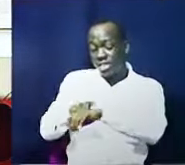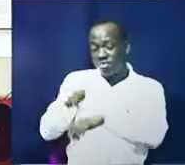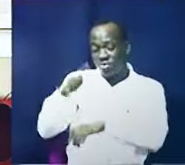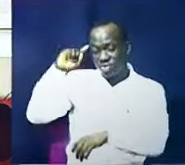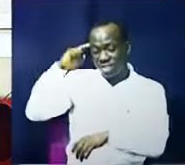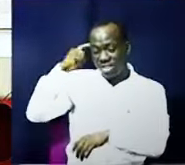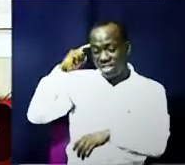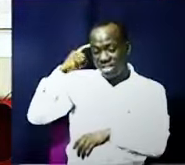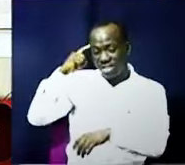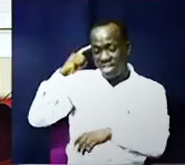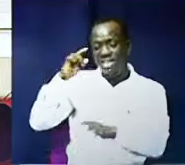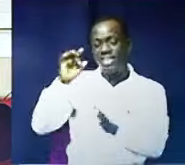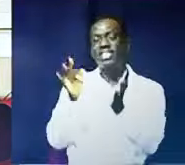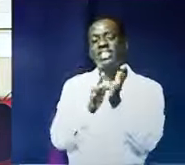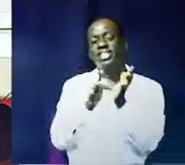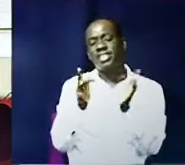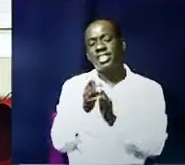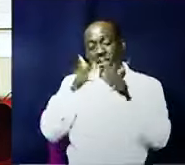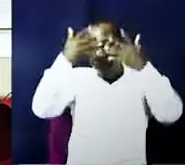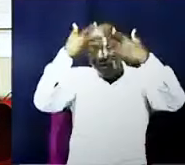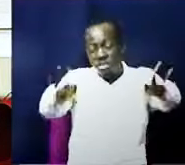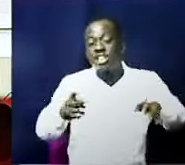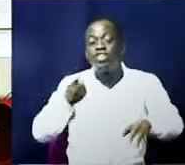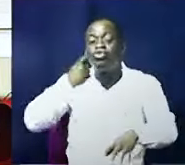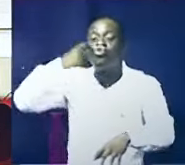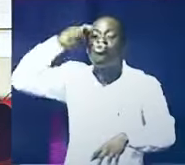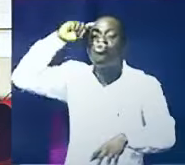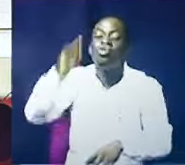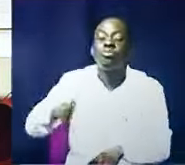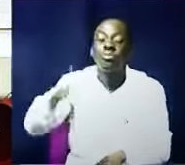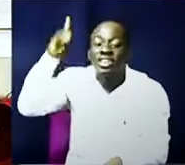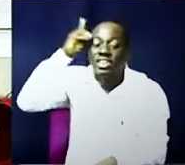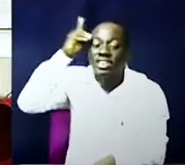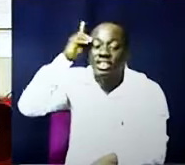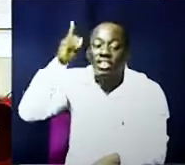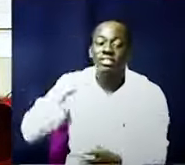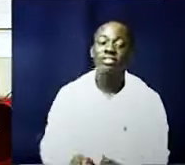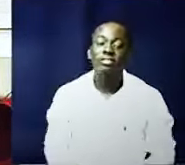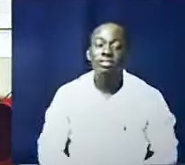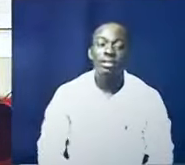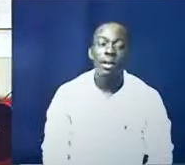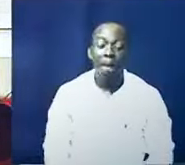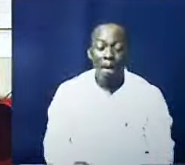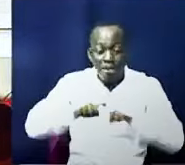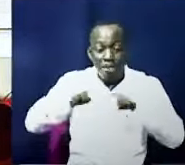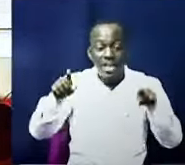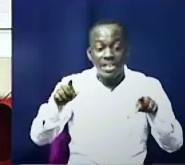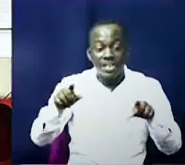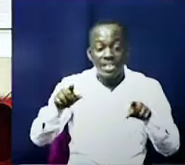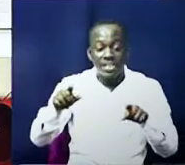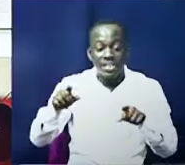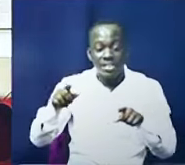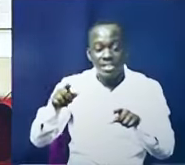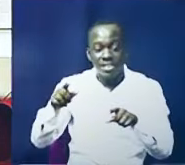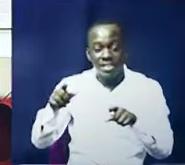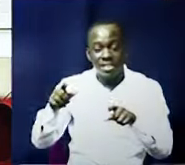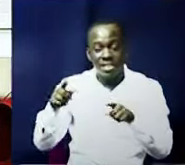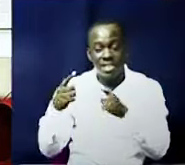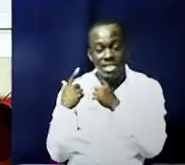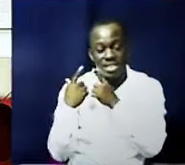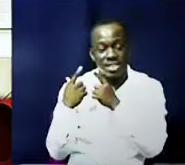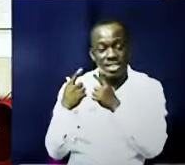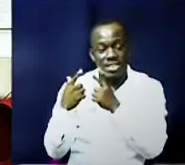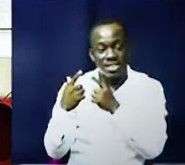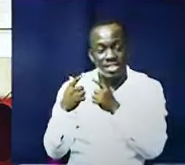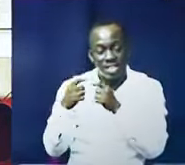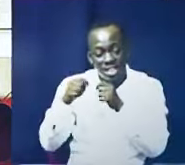the demons and all that? You don't have any idea. But still, very early in the morning, while he was still dark, he